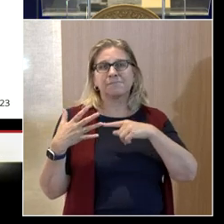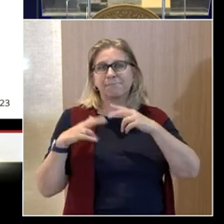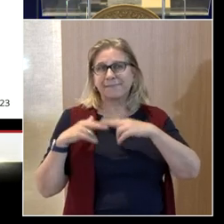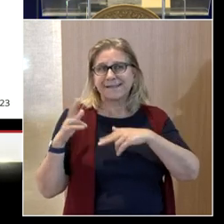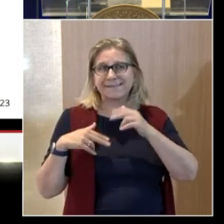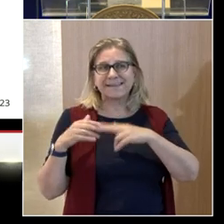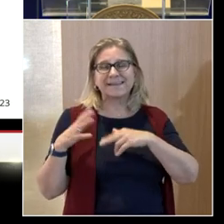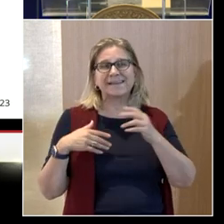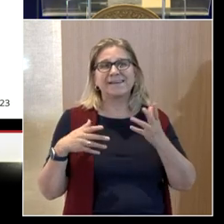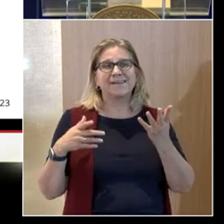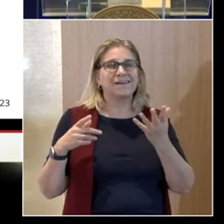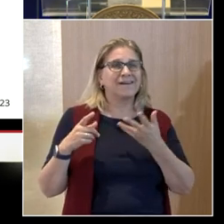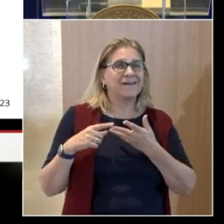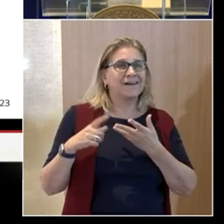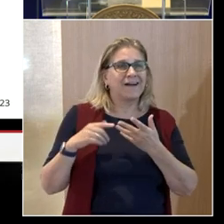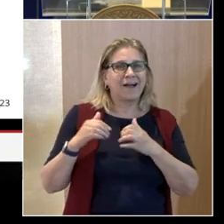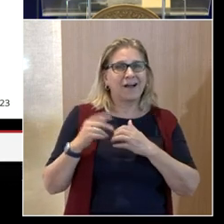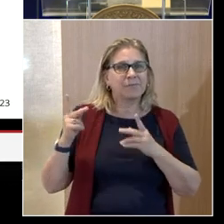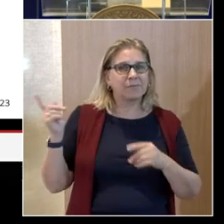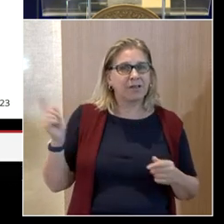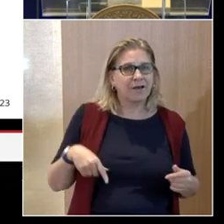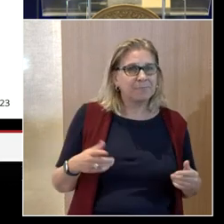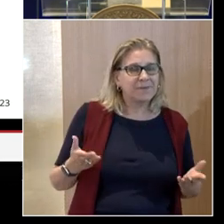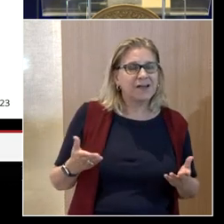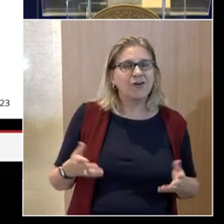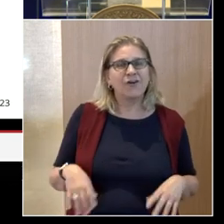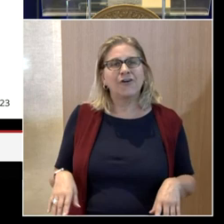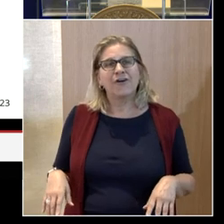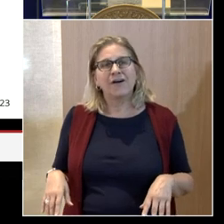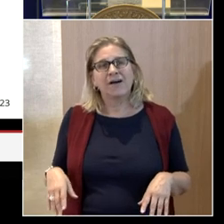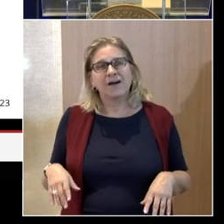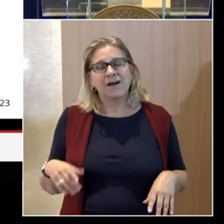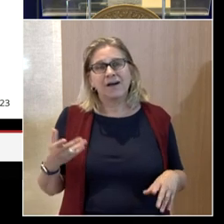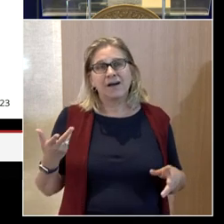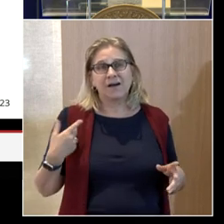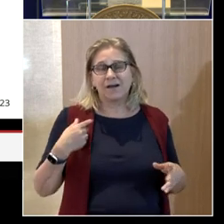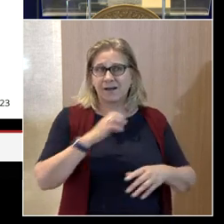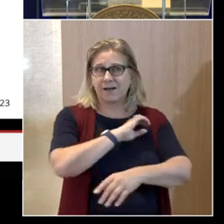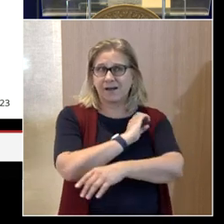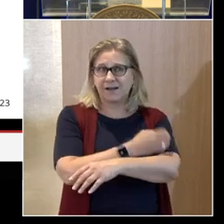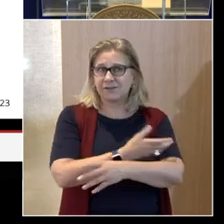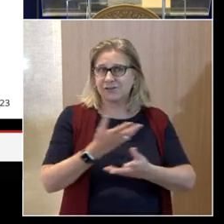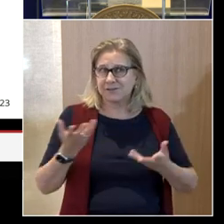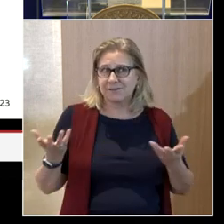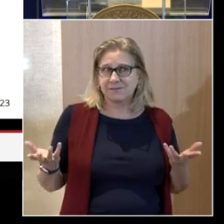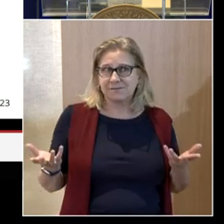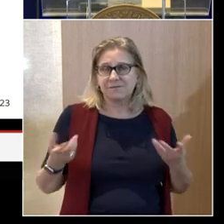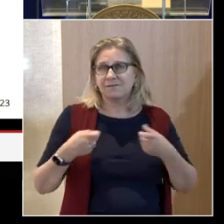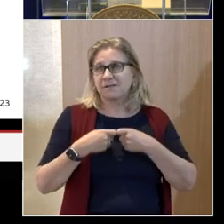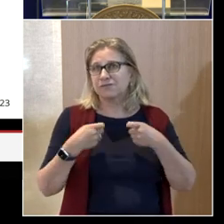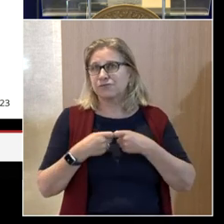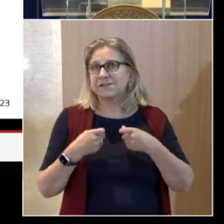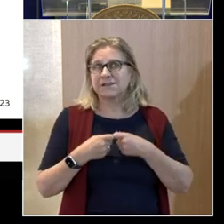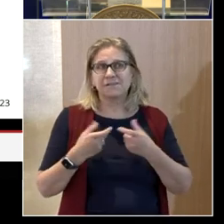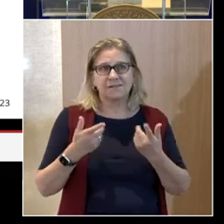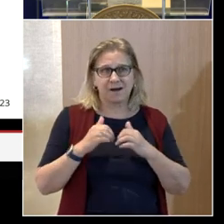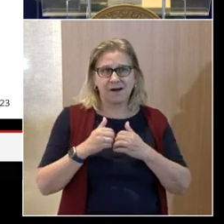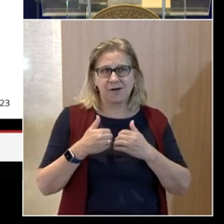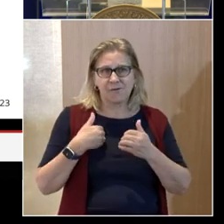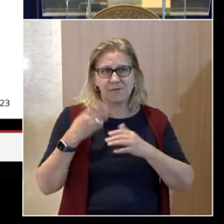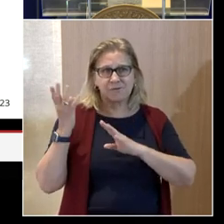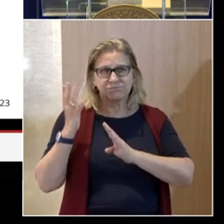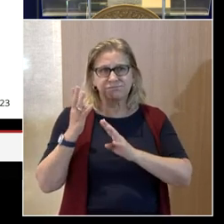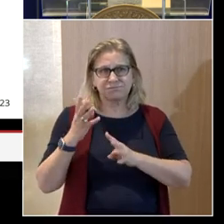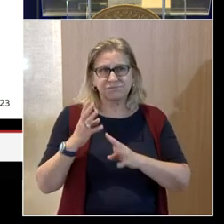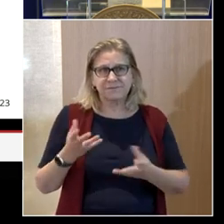downtown? How are we thinking about energy usage downtown? civic infrastructure and amenities. Our parks are some of the